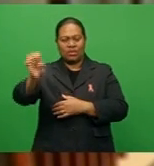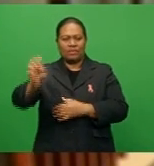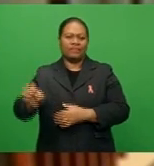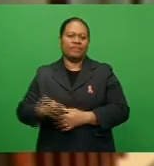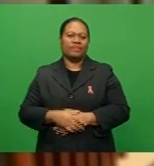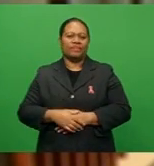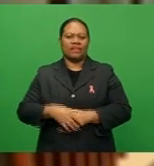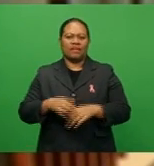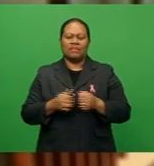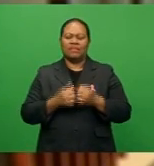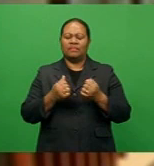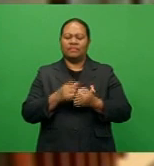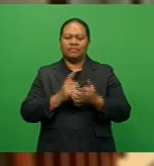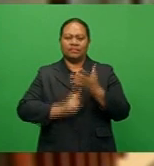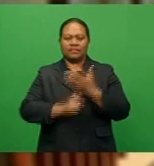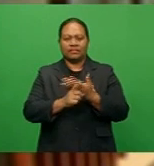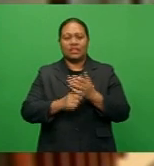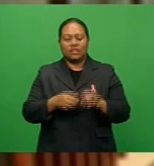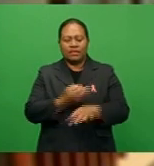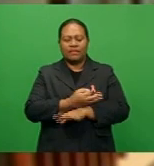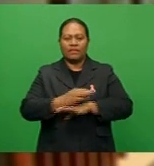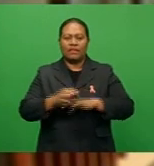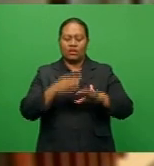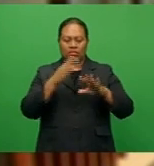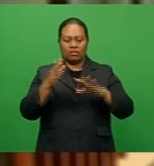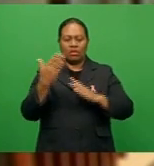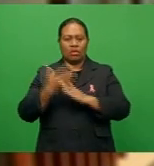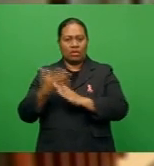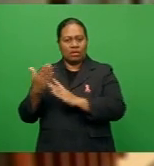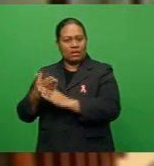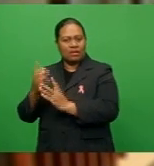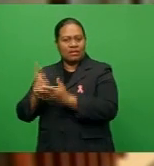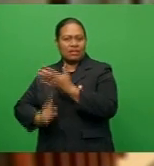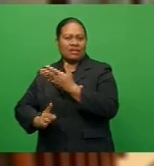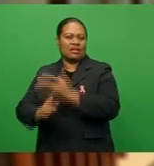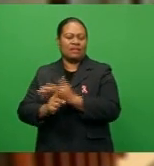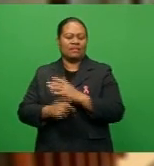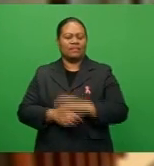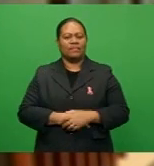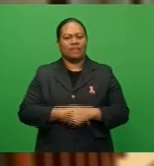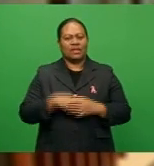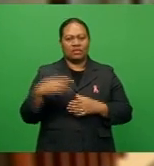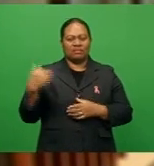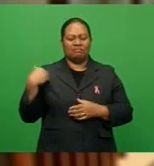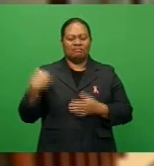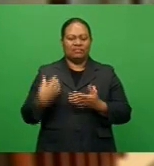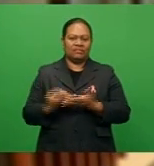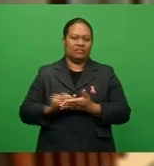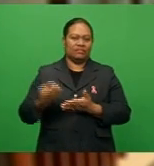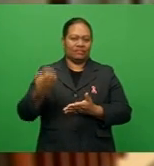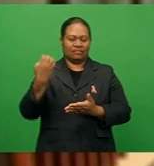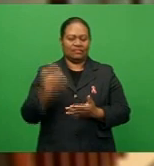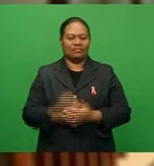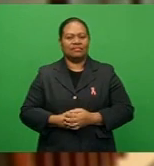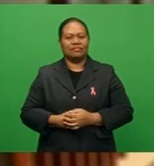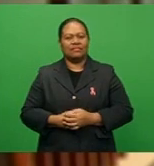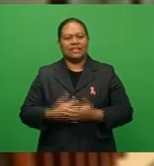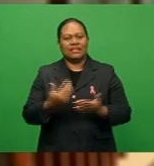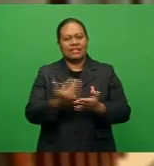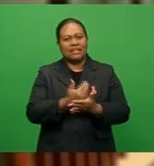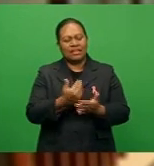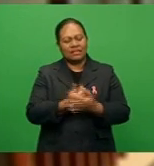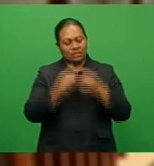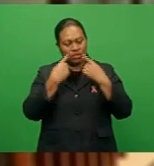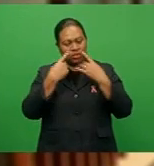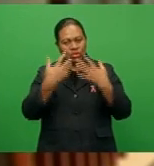across markets that fresh lockdowns would further hit the already fragile economic recovery. The safe haven